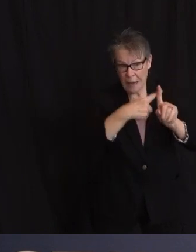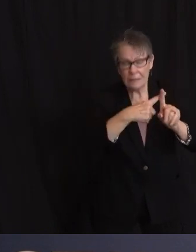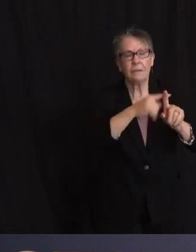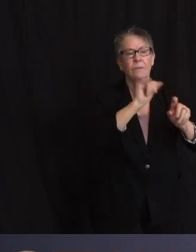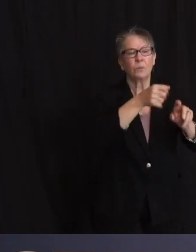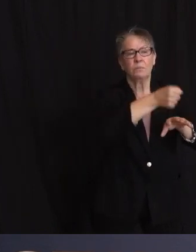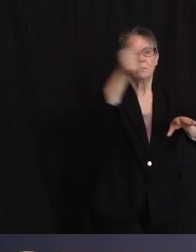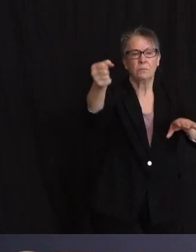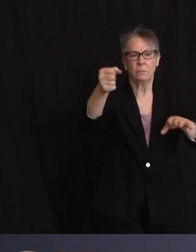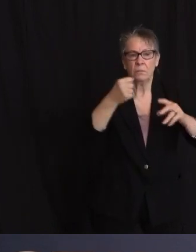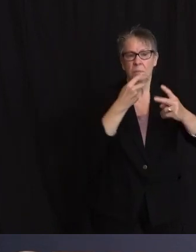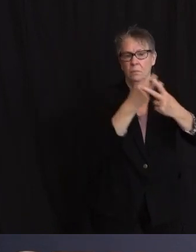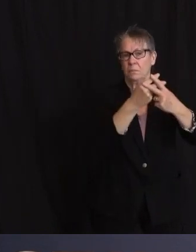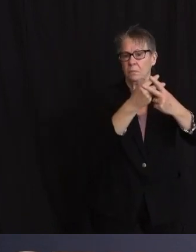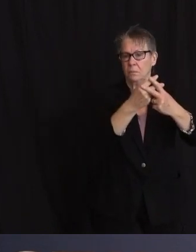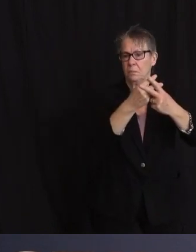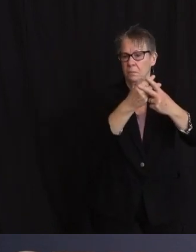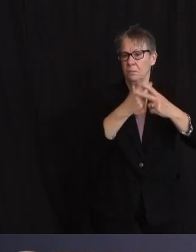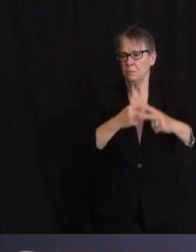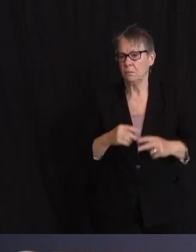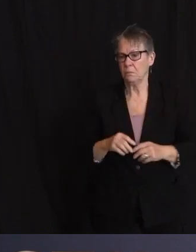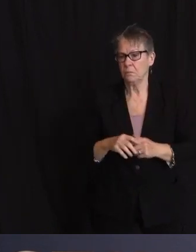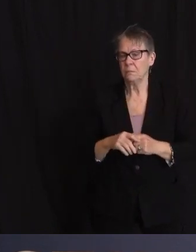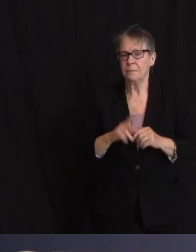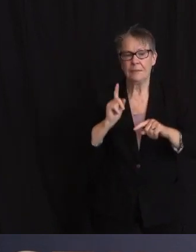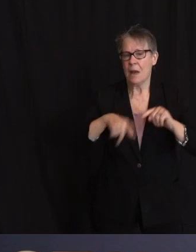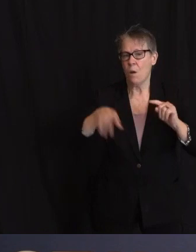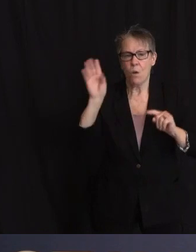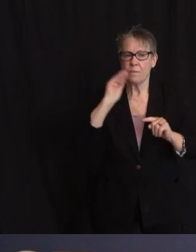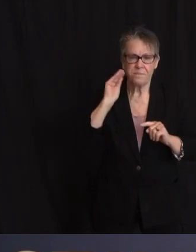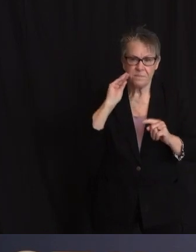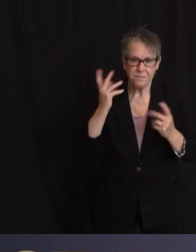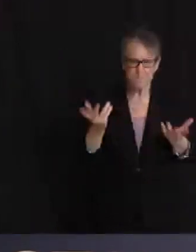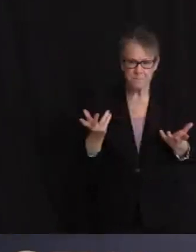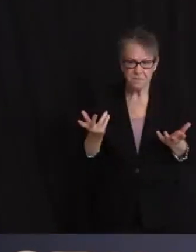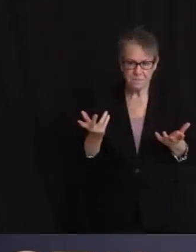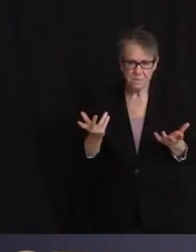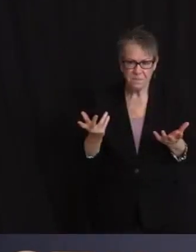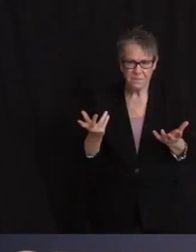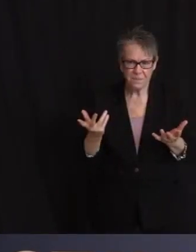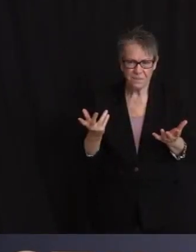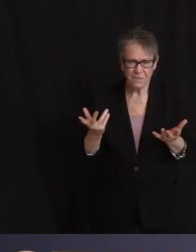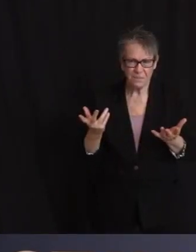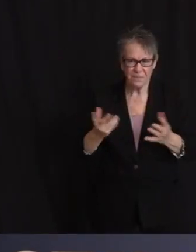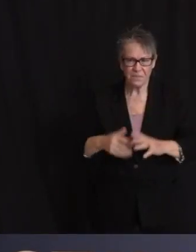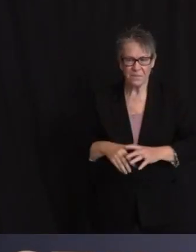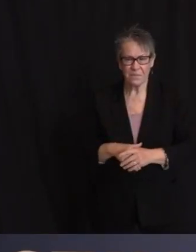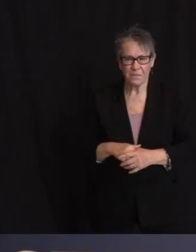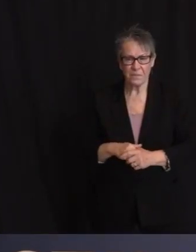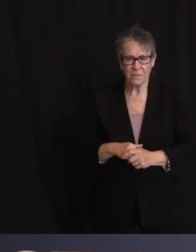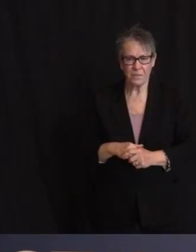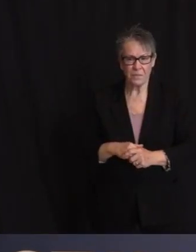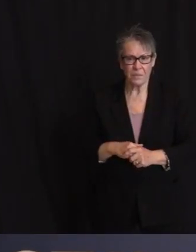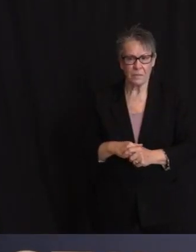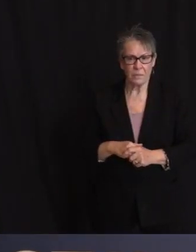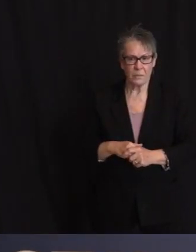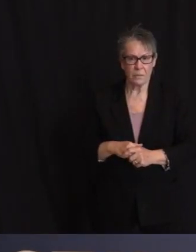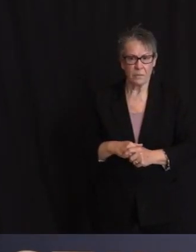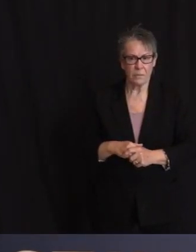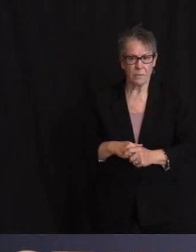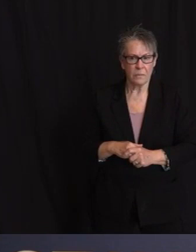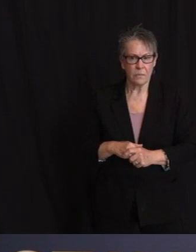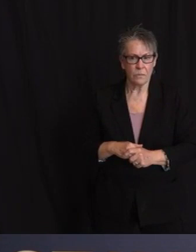be housed. So we're not only preparing for right now, we're preparing for the next 12 months,